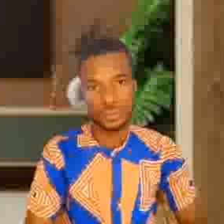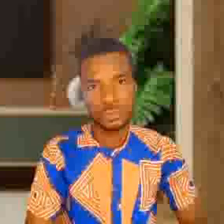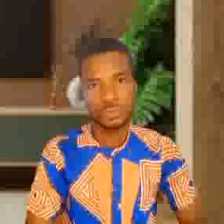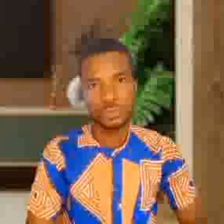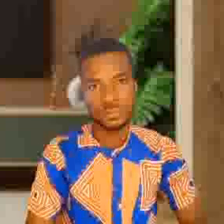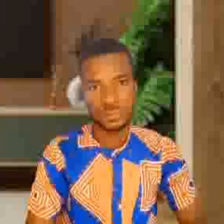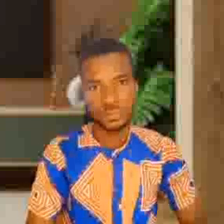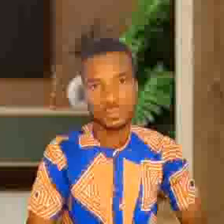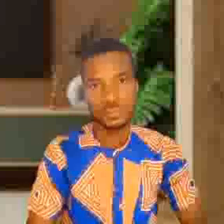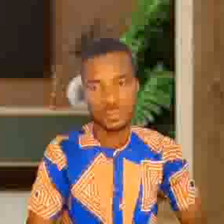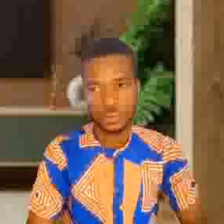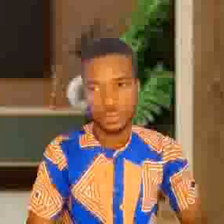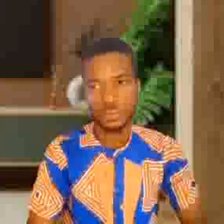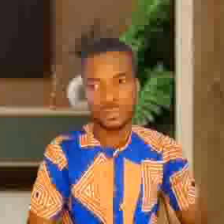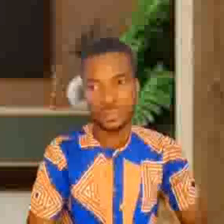be.